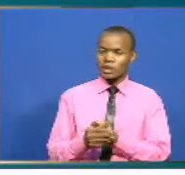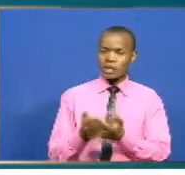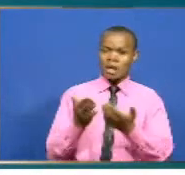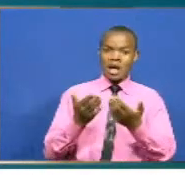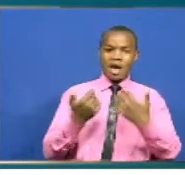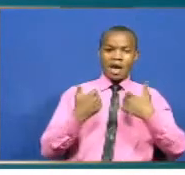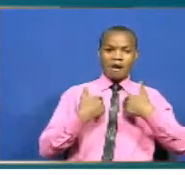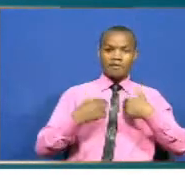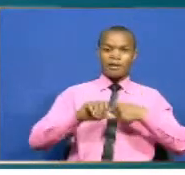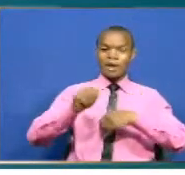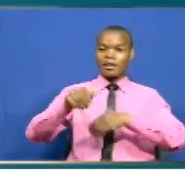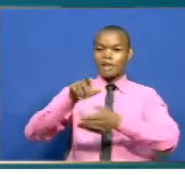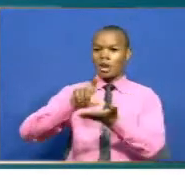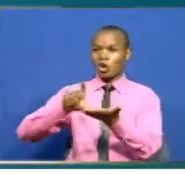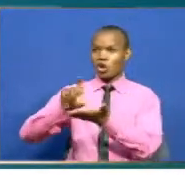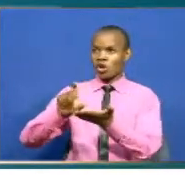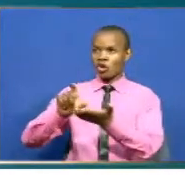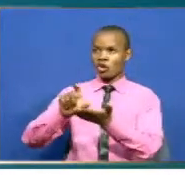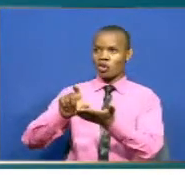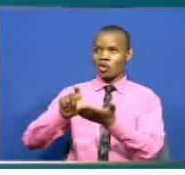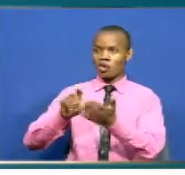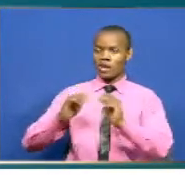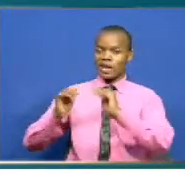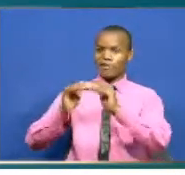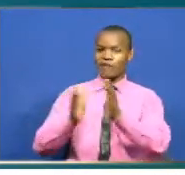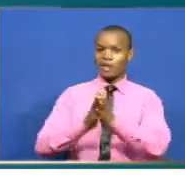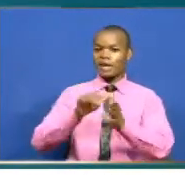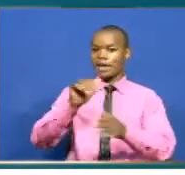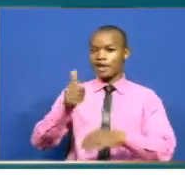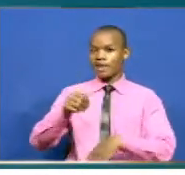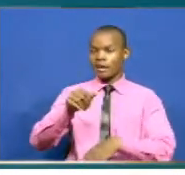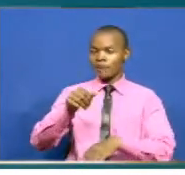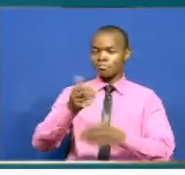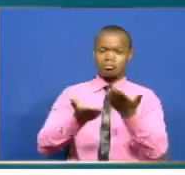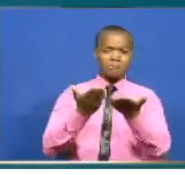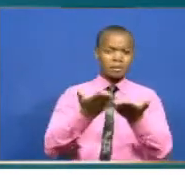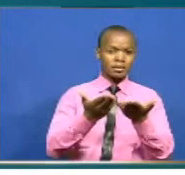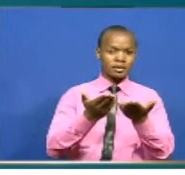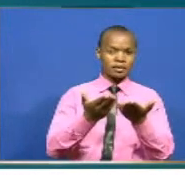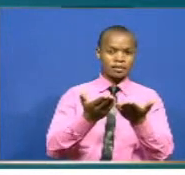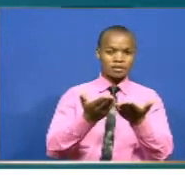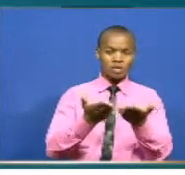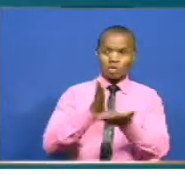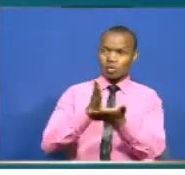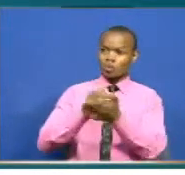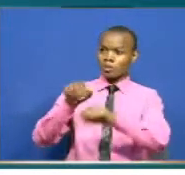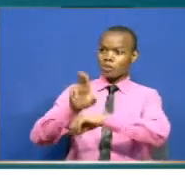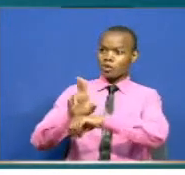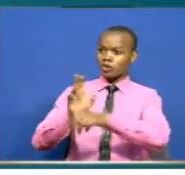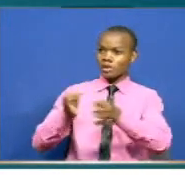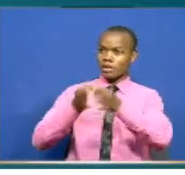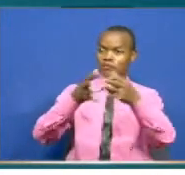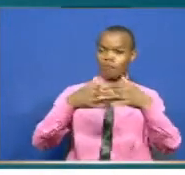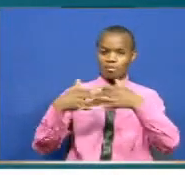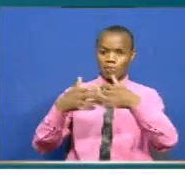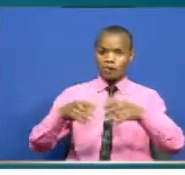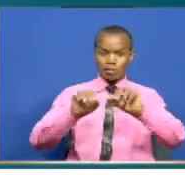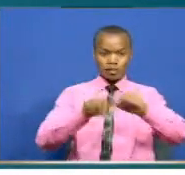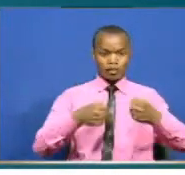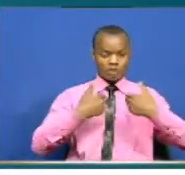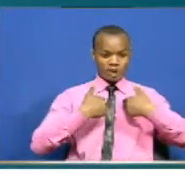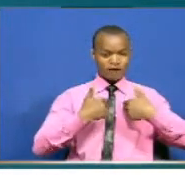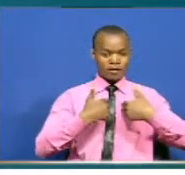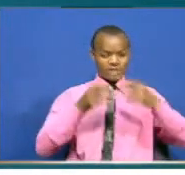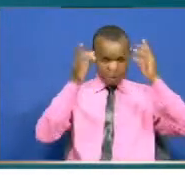is done at the local level. And that is the only difference, and it can be taken it that way. If the United States can have electoral college